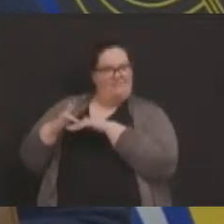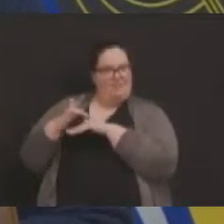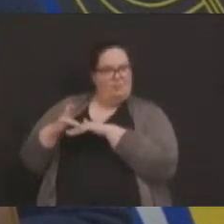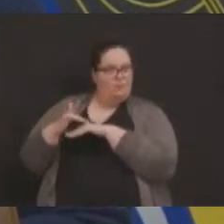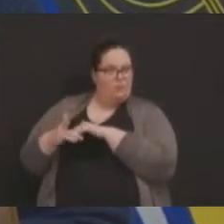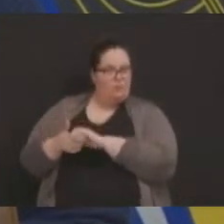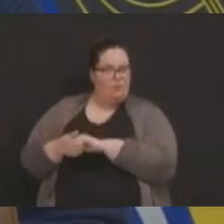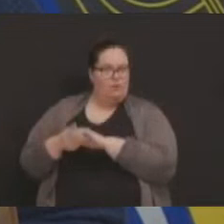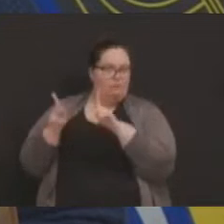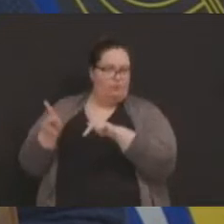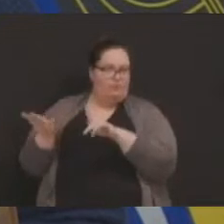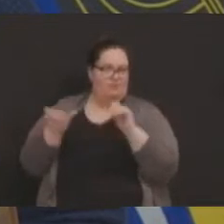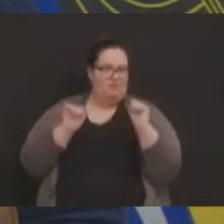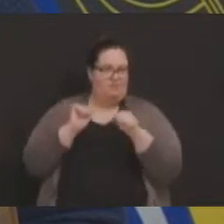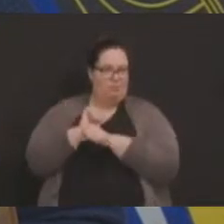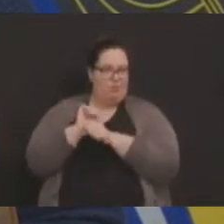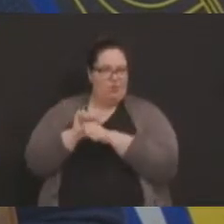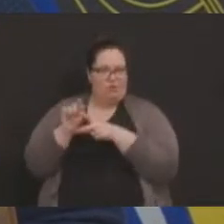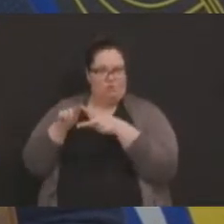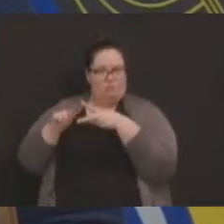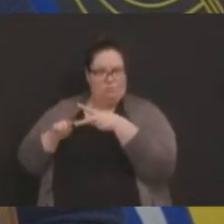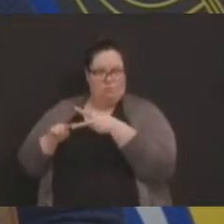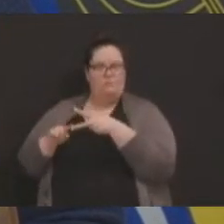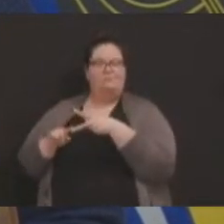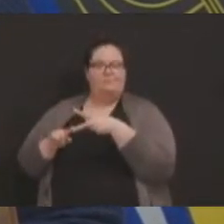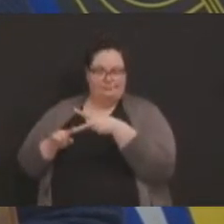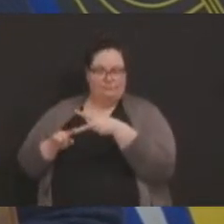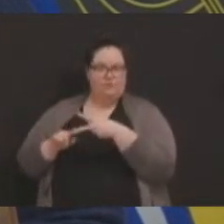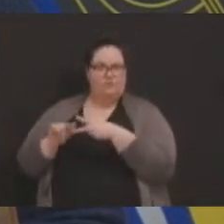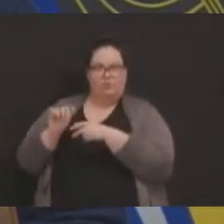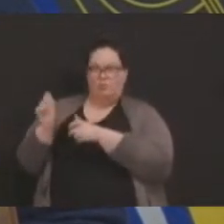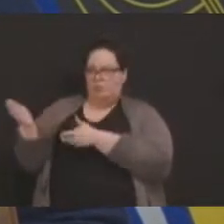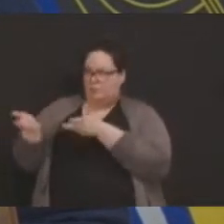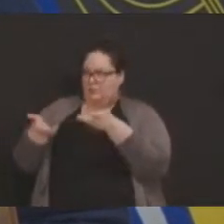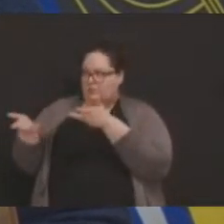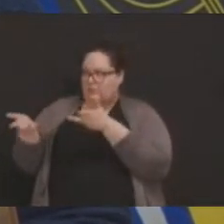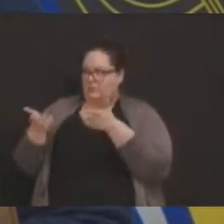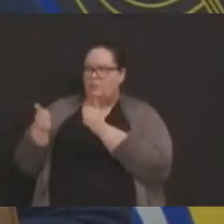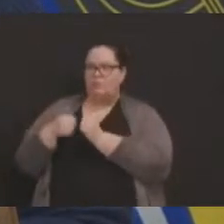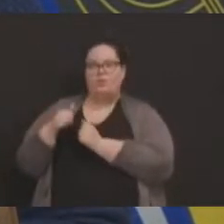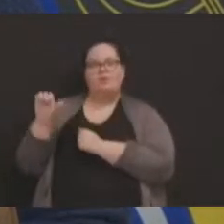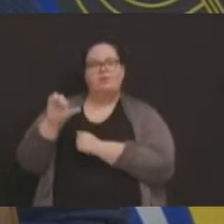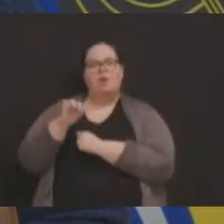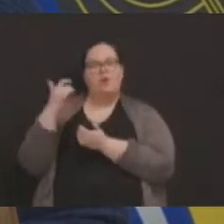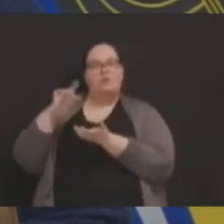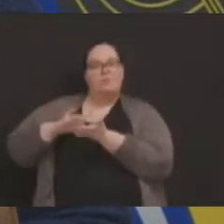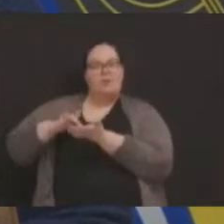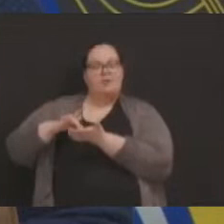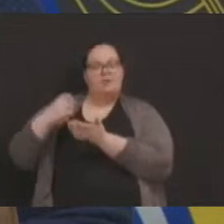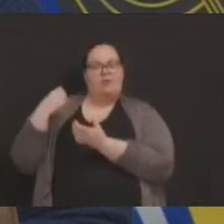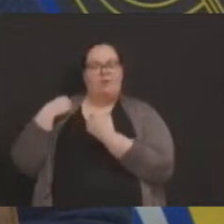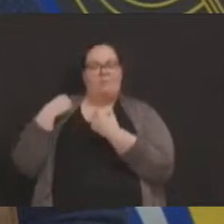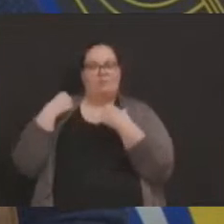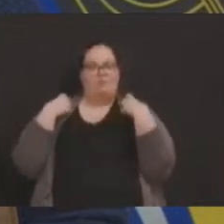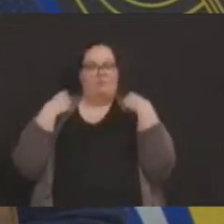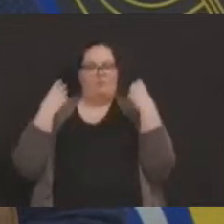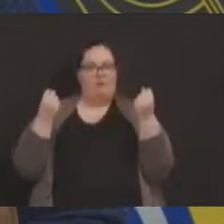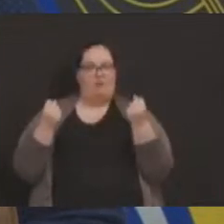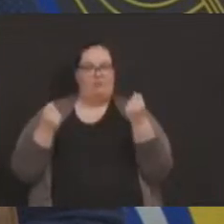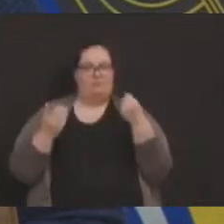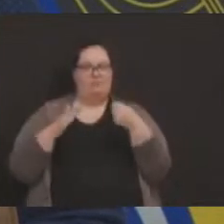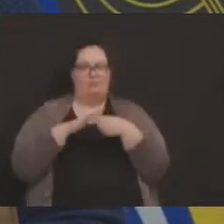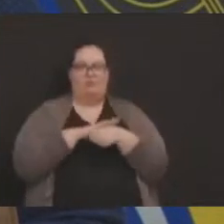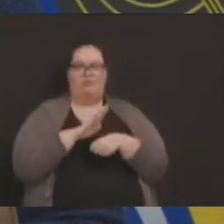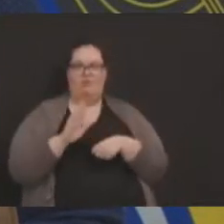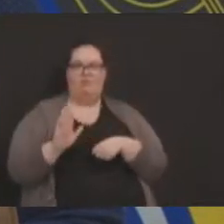health to cover off areas, and with Dr. Russell, Dr. Muick, who works with her,